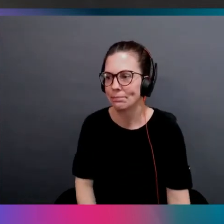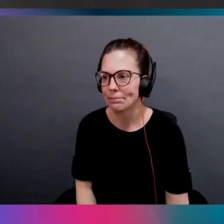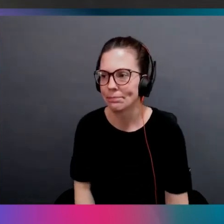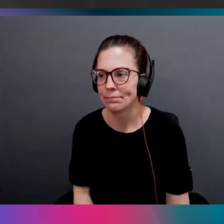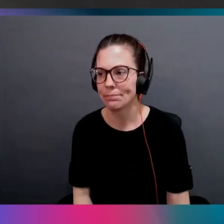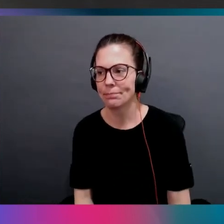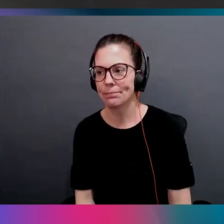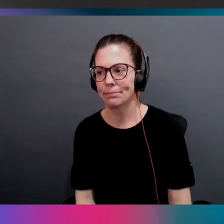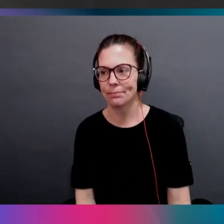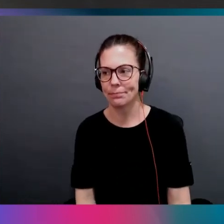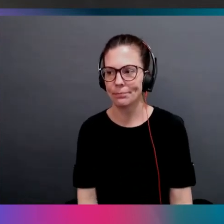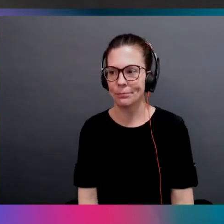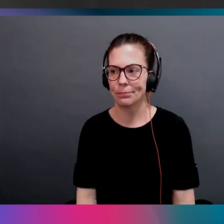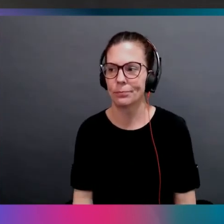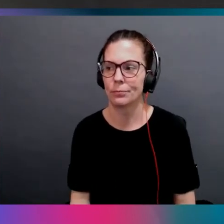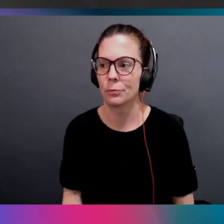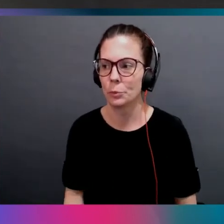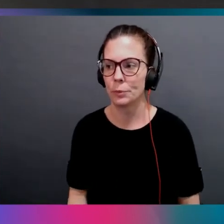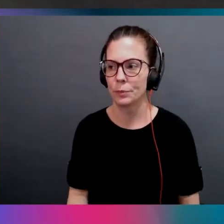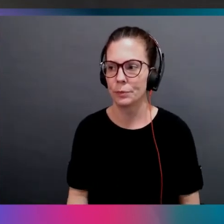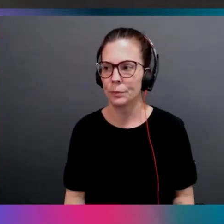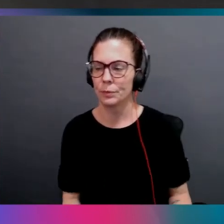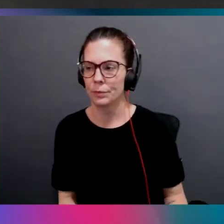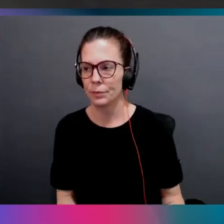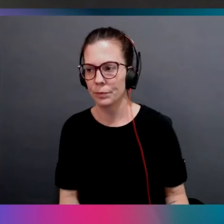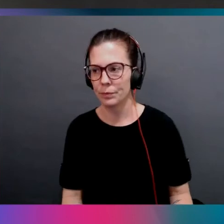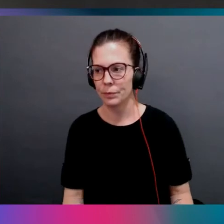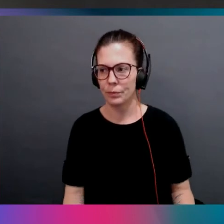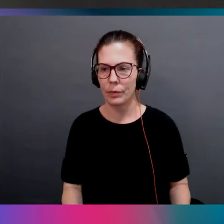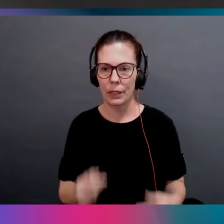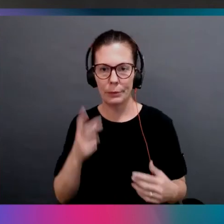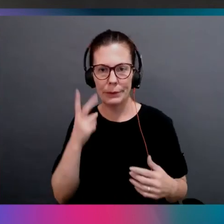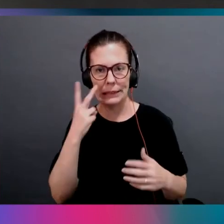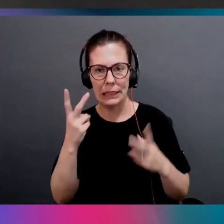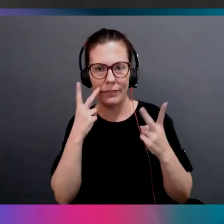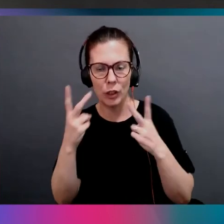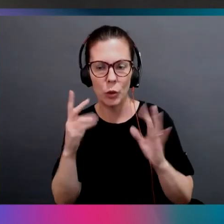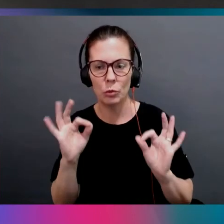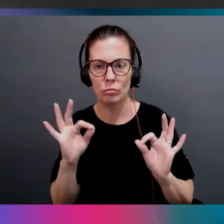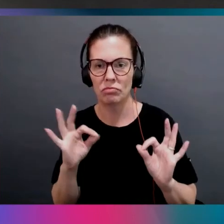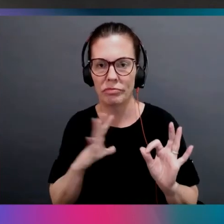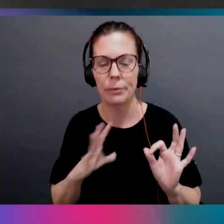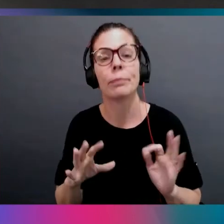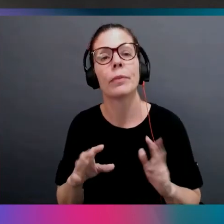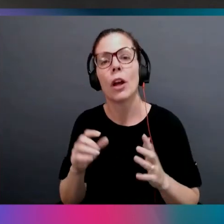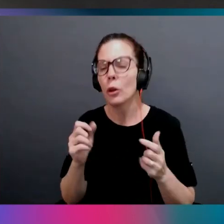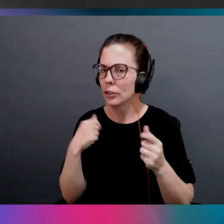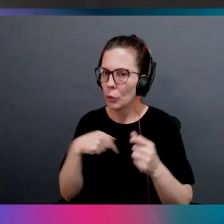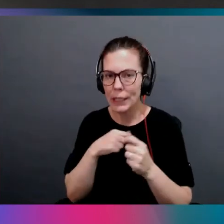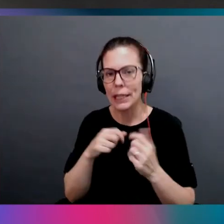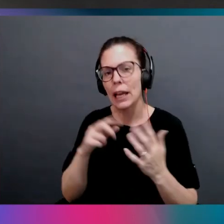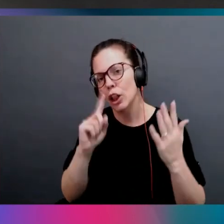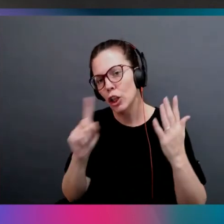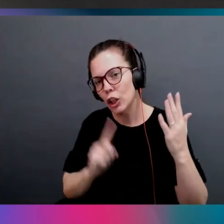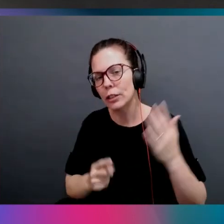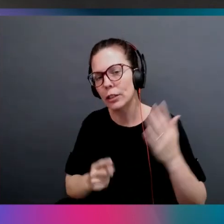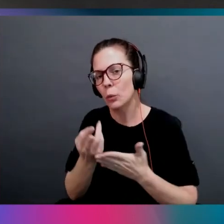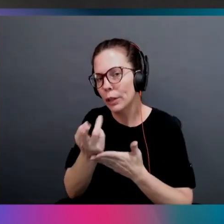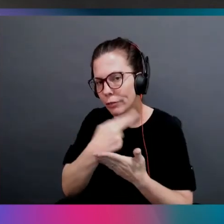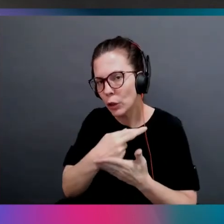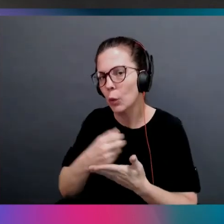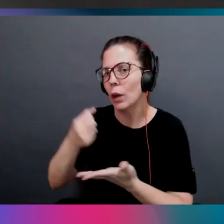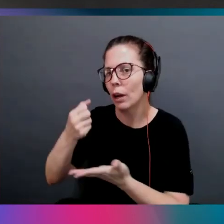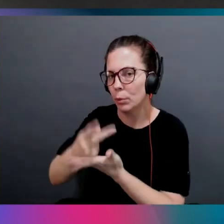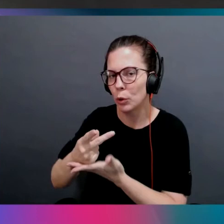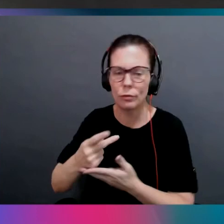this view. Where's my view? There it is. So we can go through, we can approve. After reviewing, we can reject.